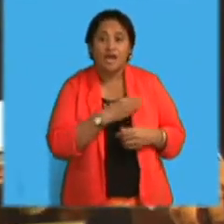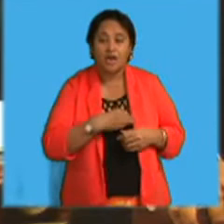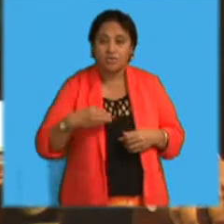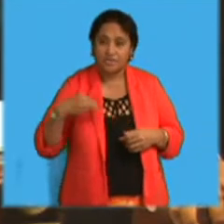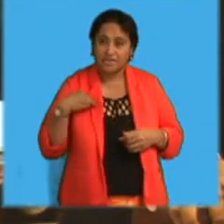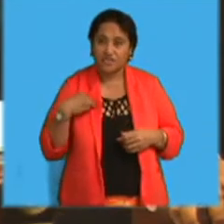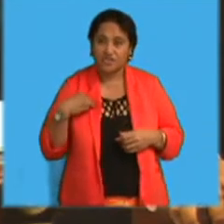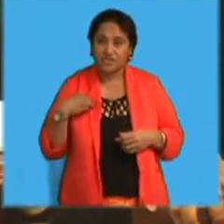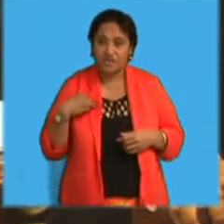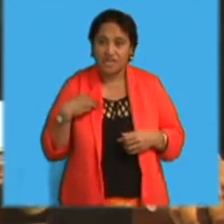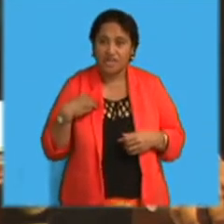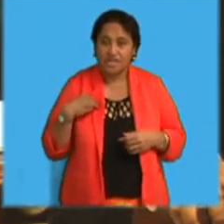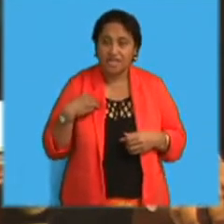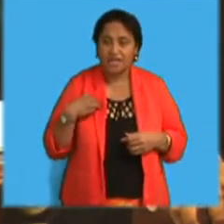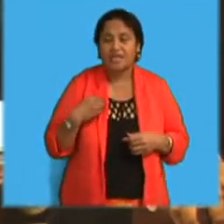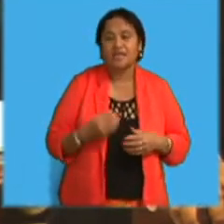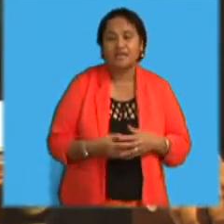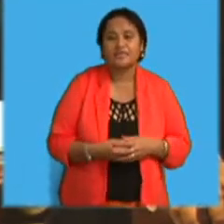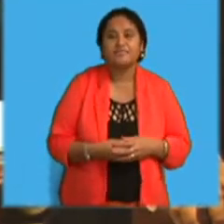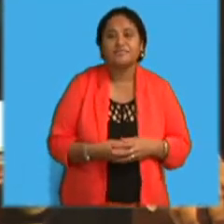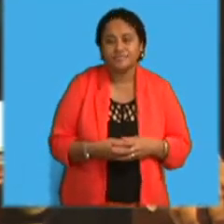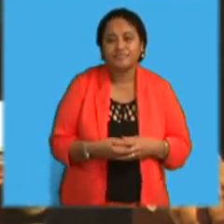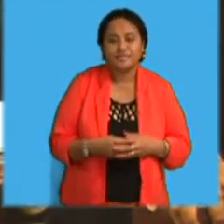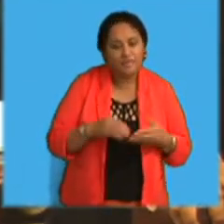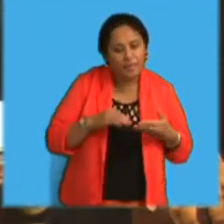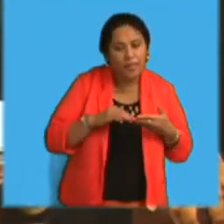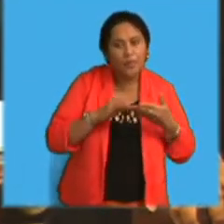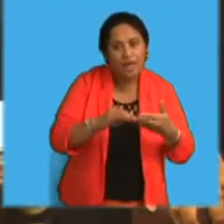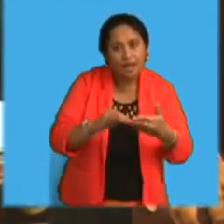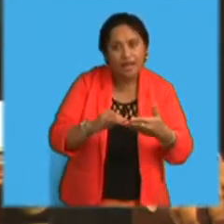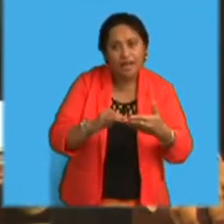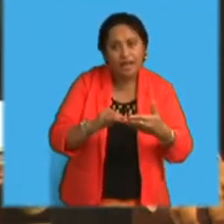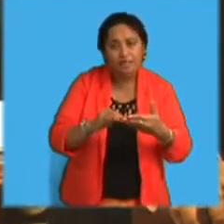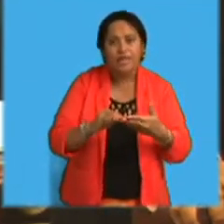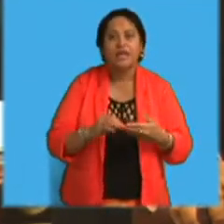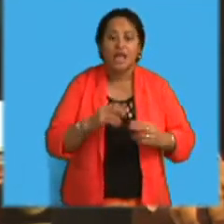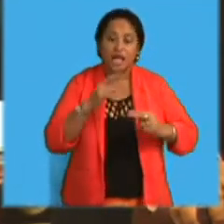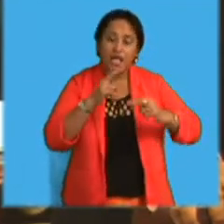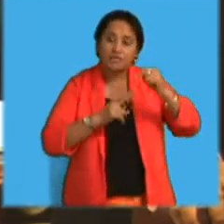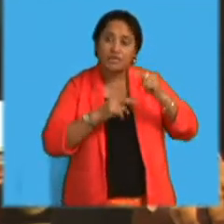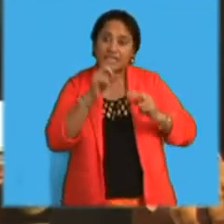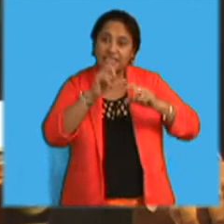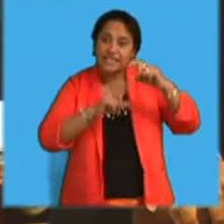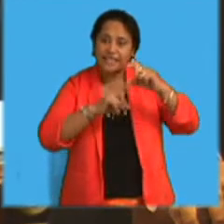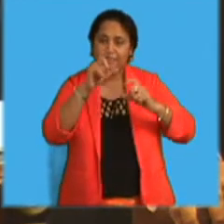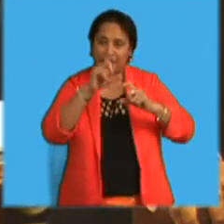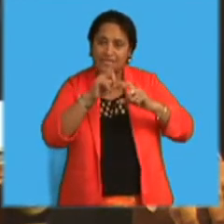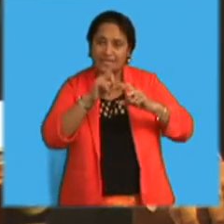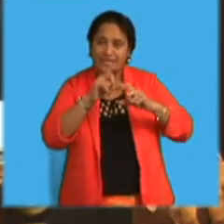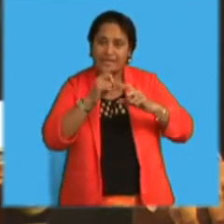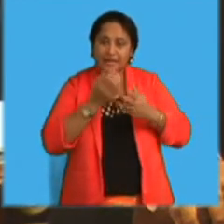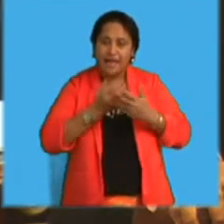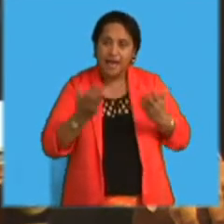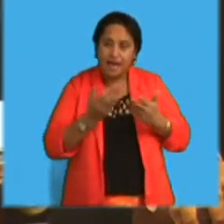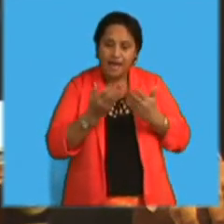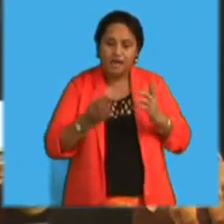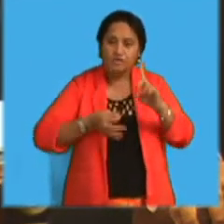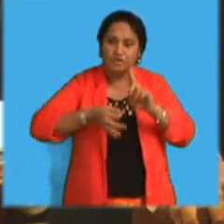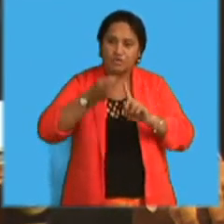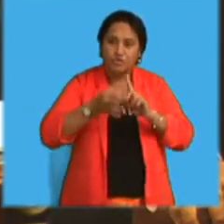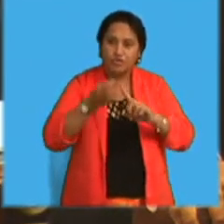further strengthen the MSME, Central Coordinating Authority, through building staff capacity also in the field of business development